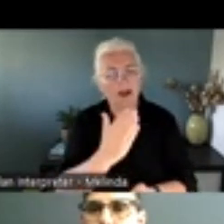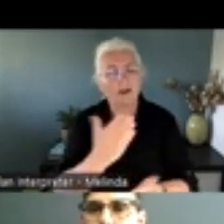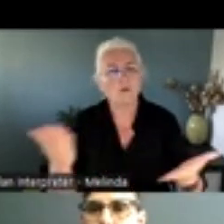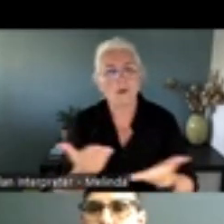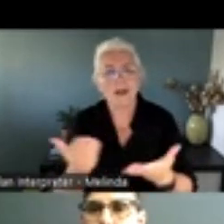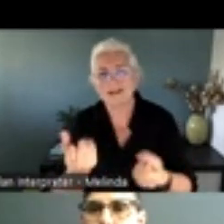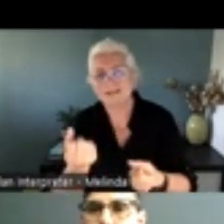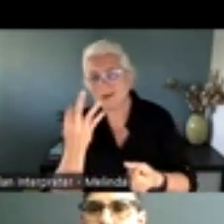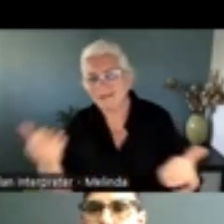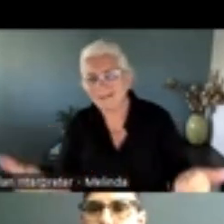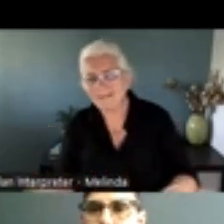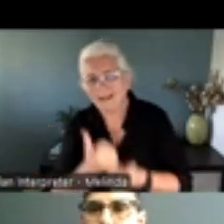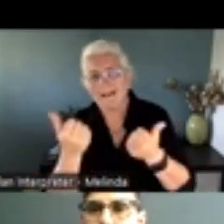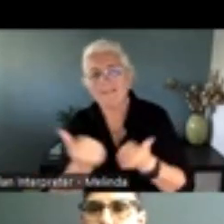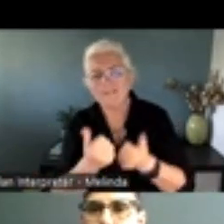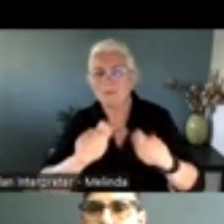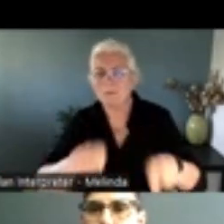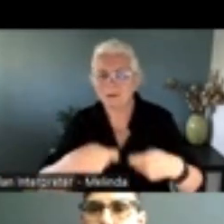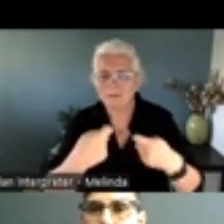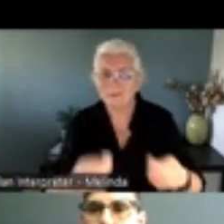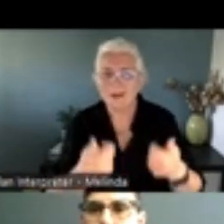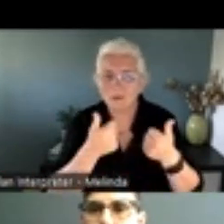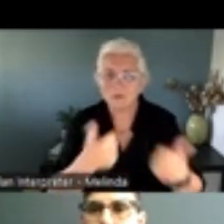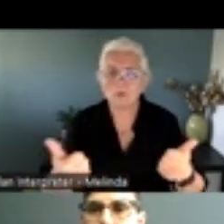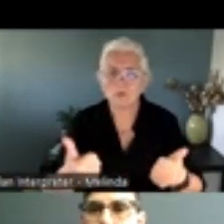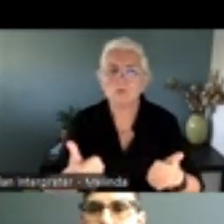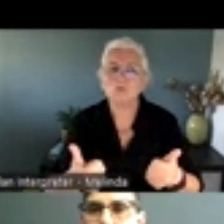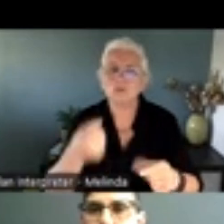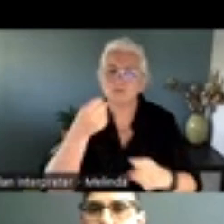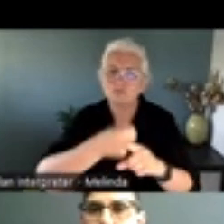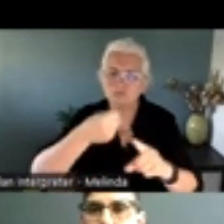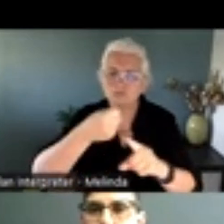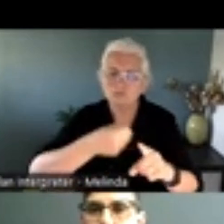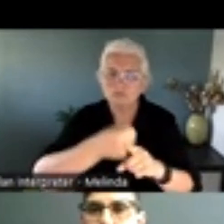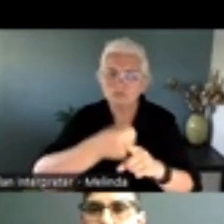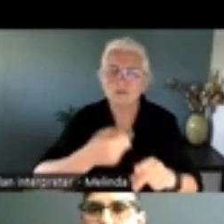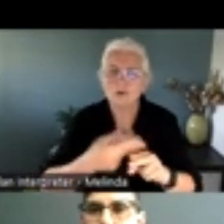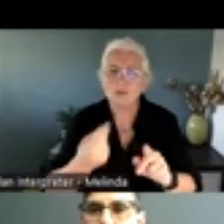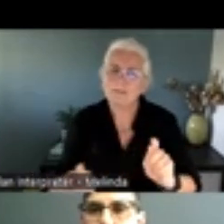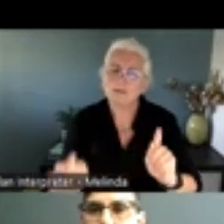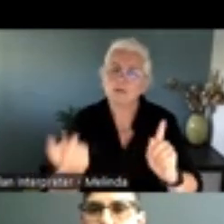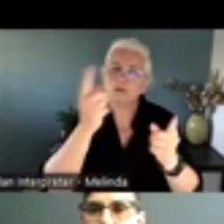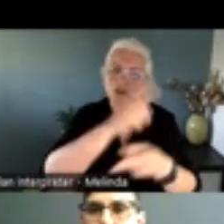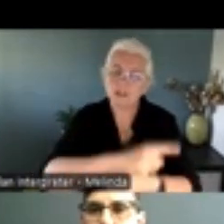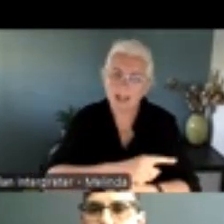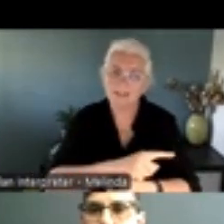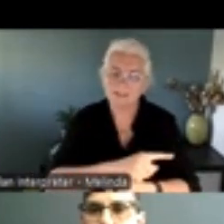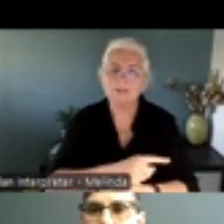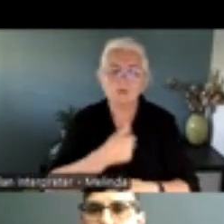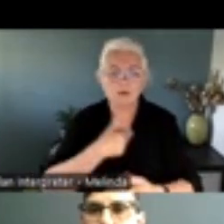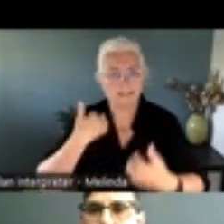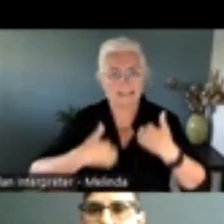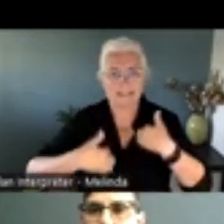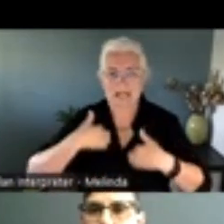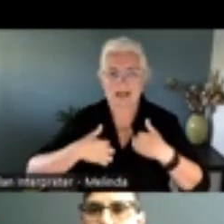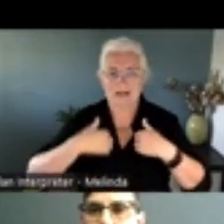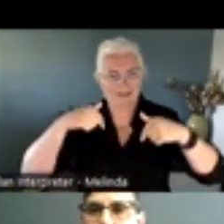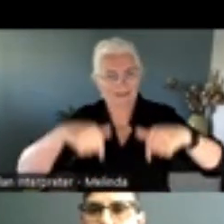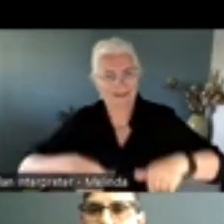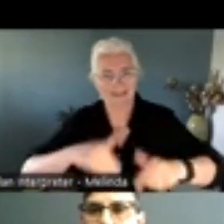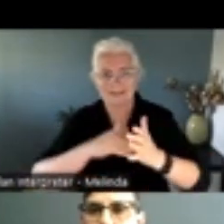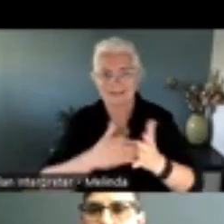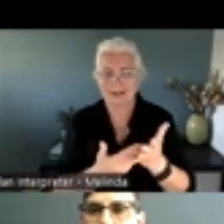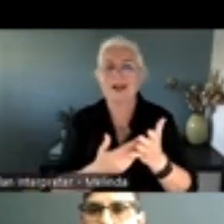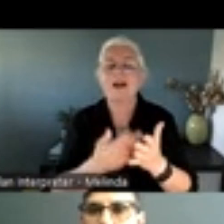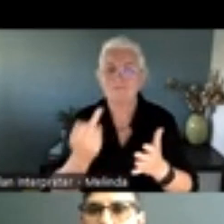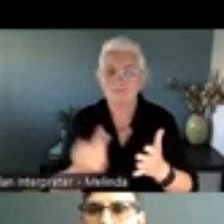and then provide that concrete tool to help them advocate for change. And so, yeah, we're very excited that this is now up